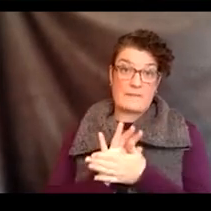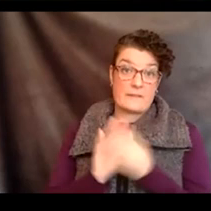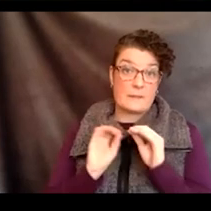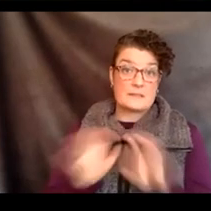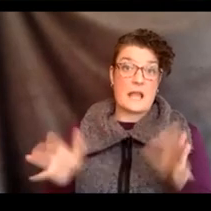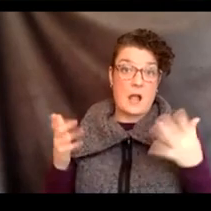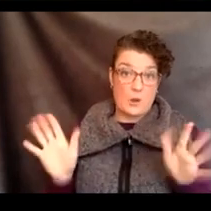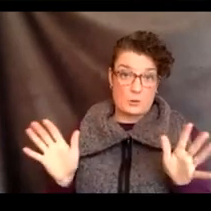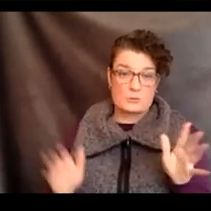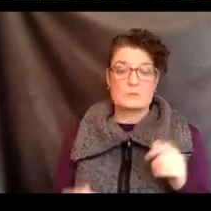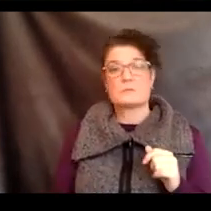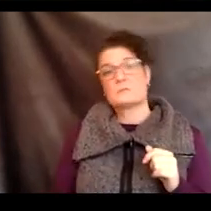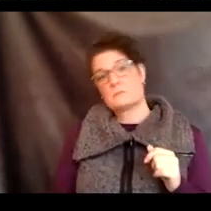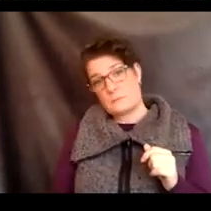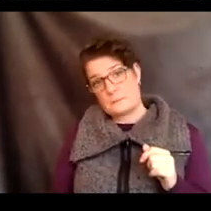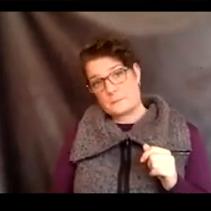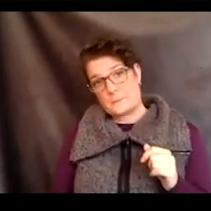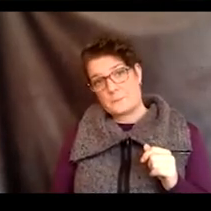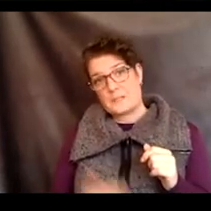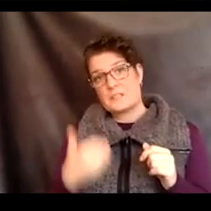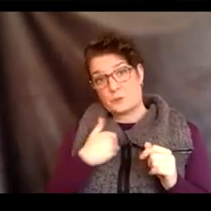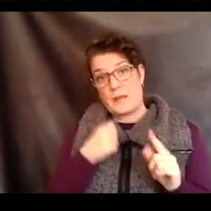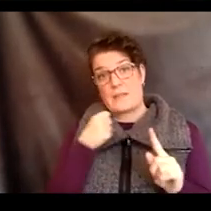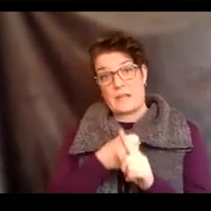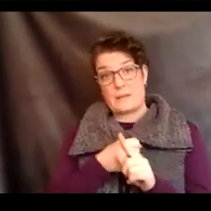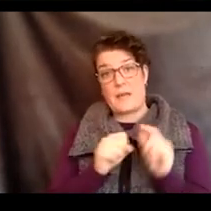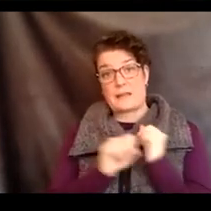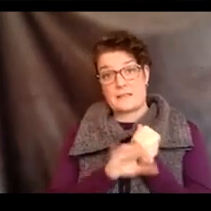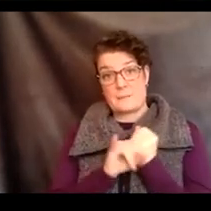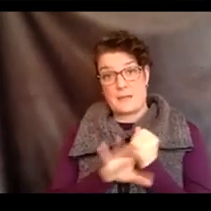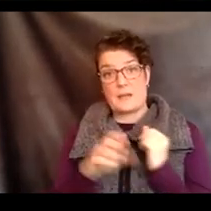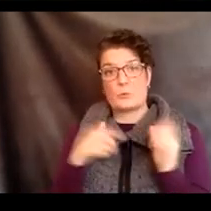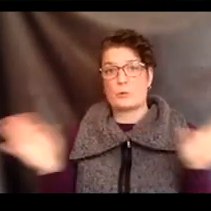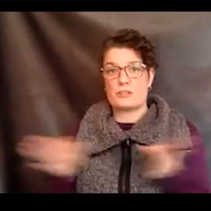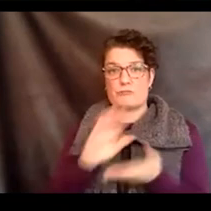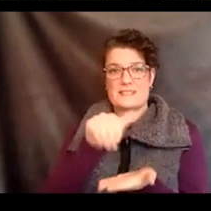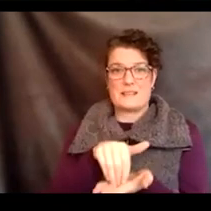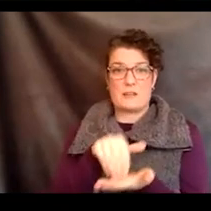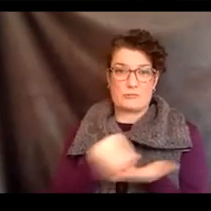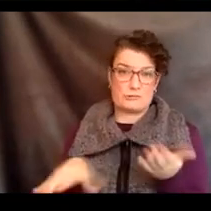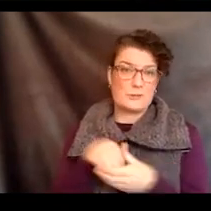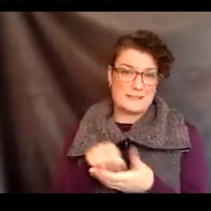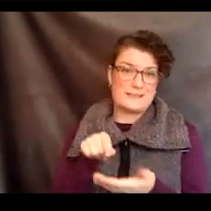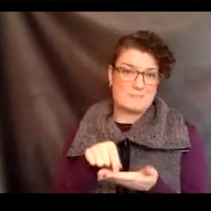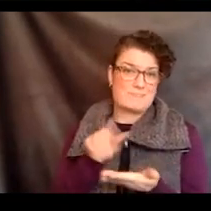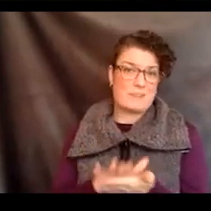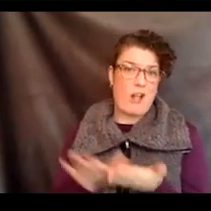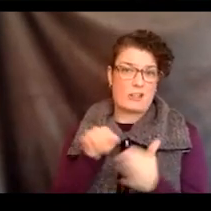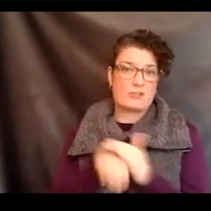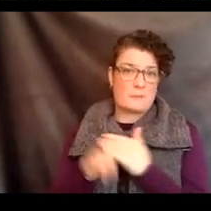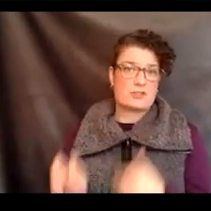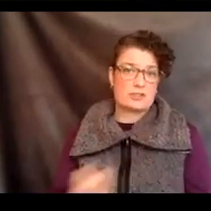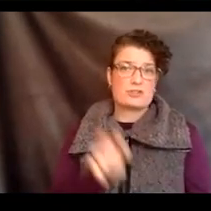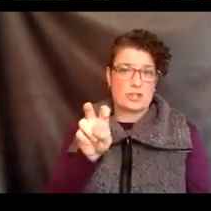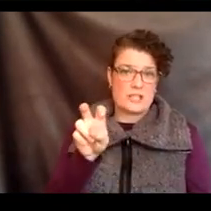really to have an impact campaign where we recenter students in this college admissions journey and